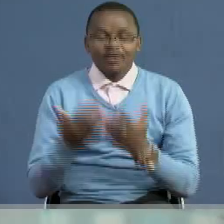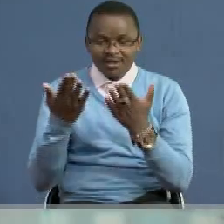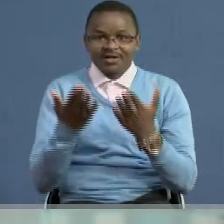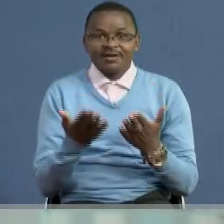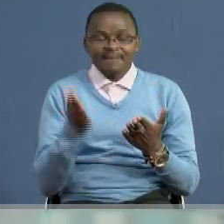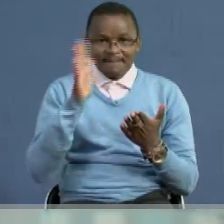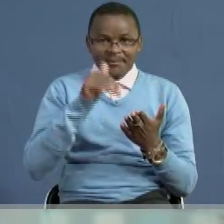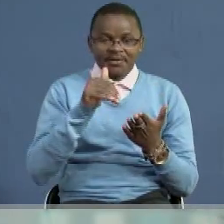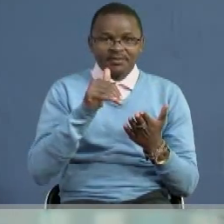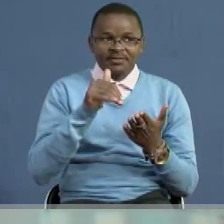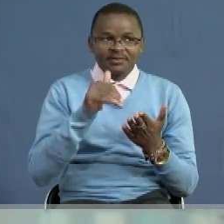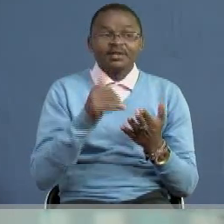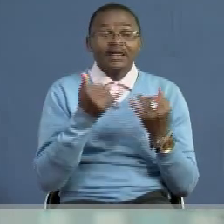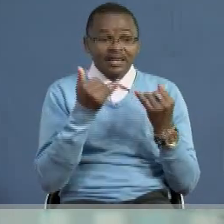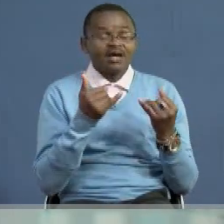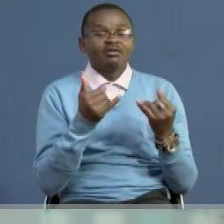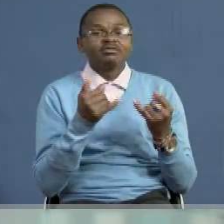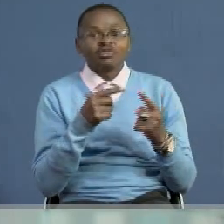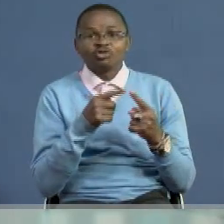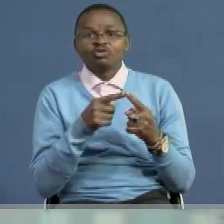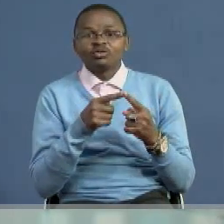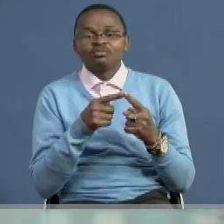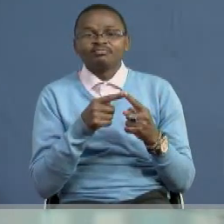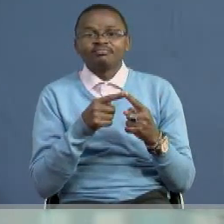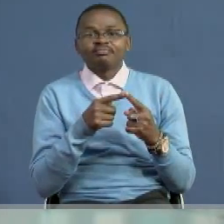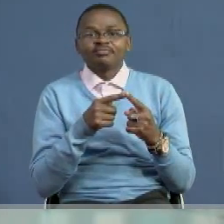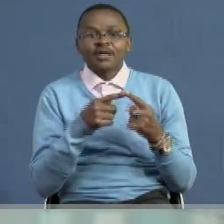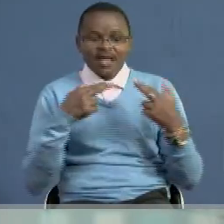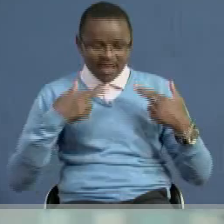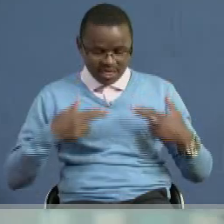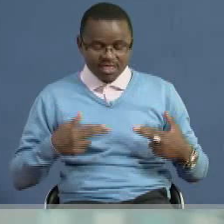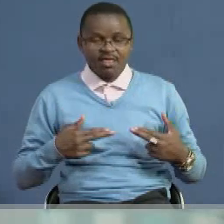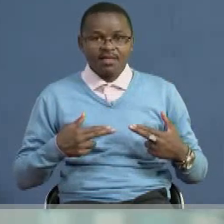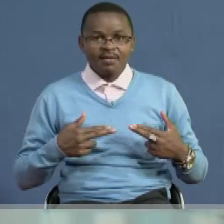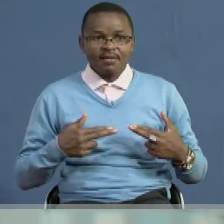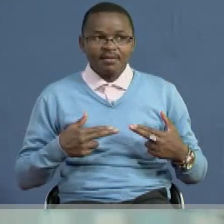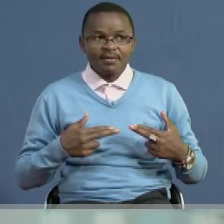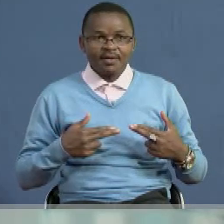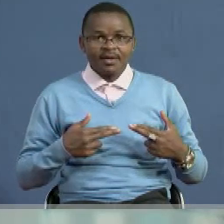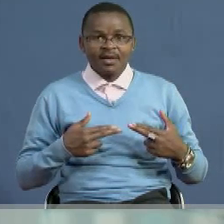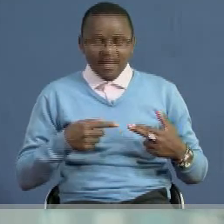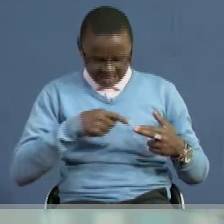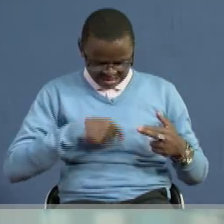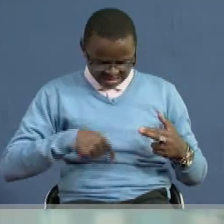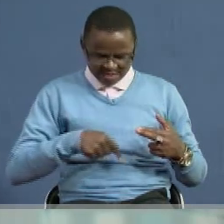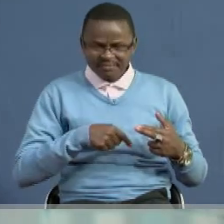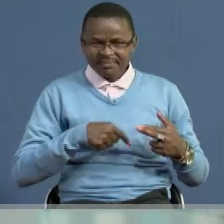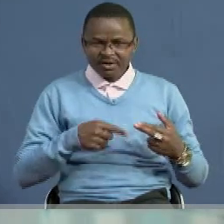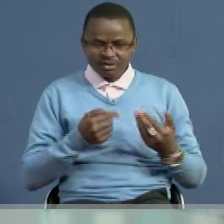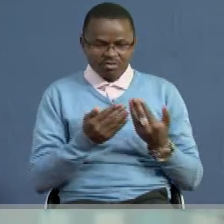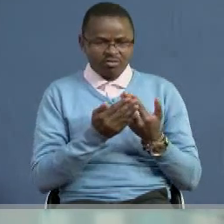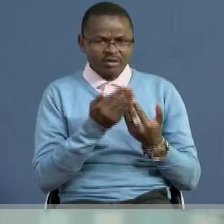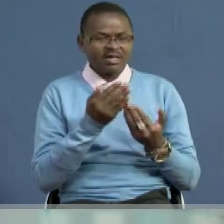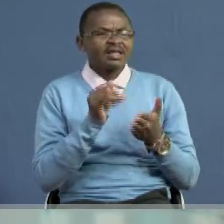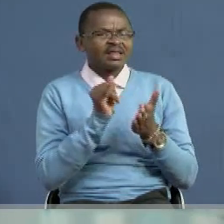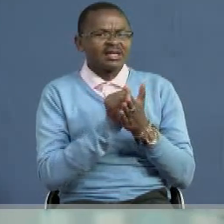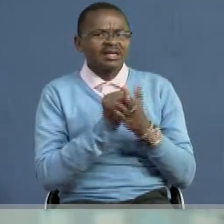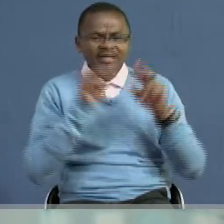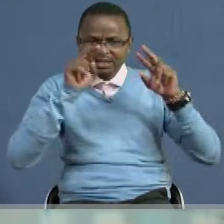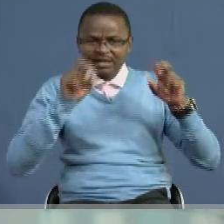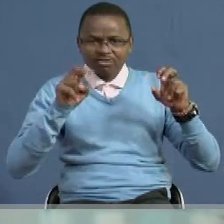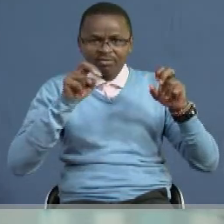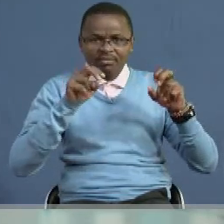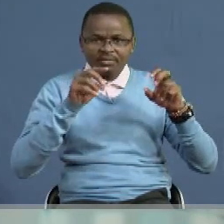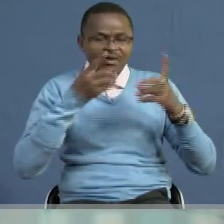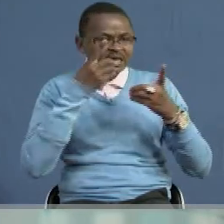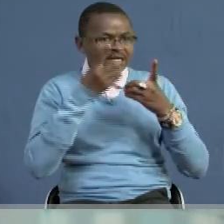Welcome back. Now let's shift gears onto matters health. Umbilical cord care is a topic that is less discussed in